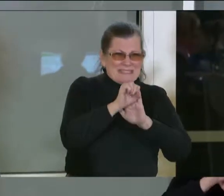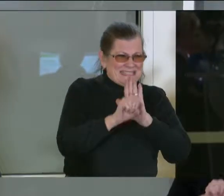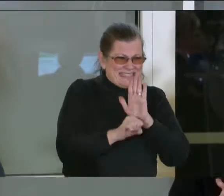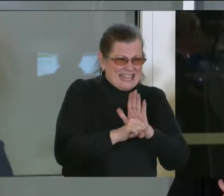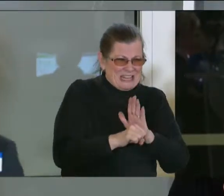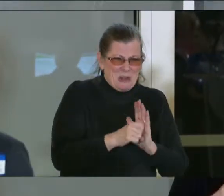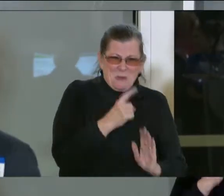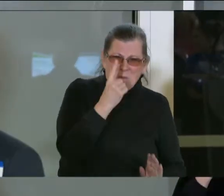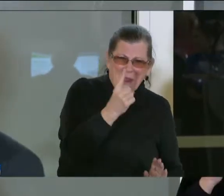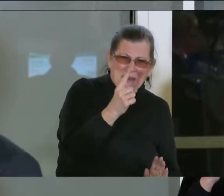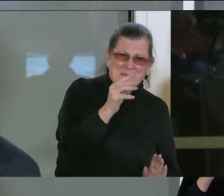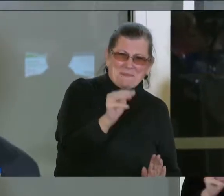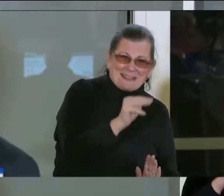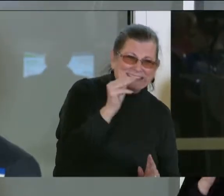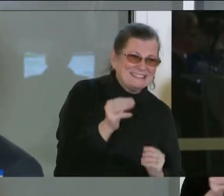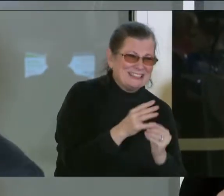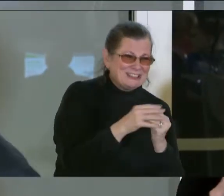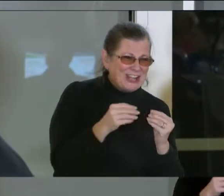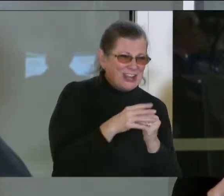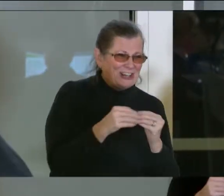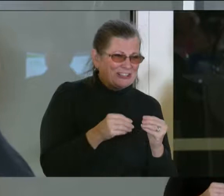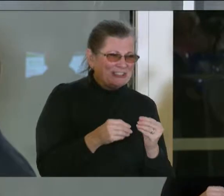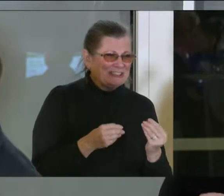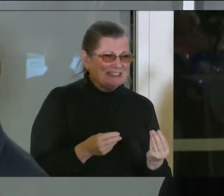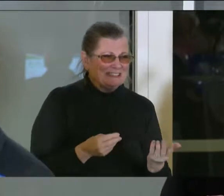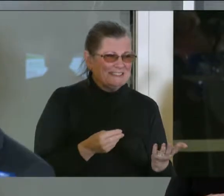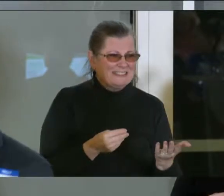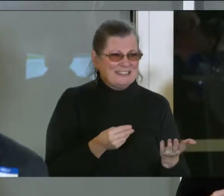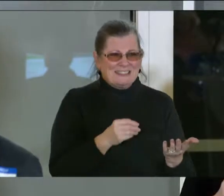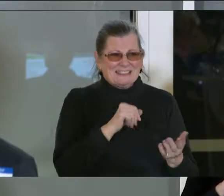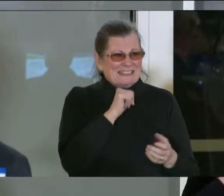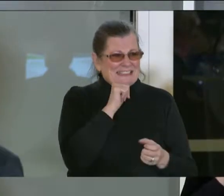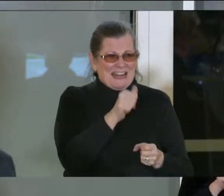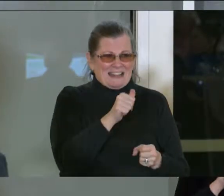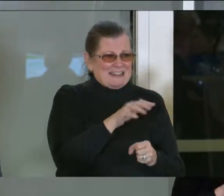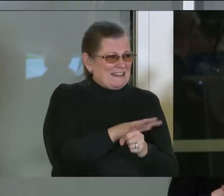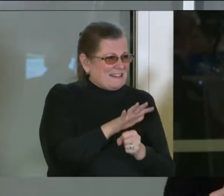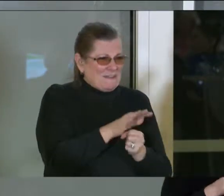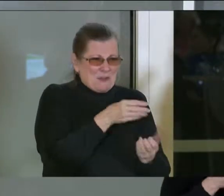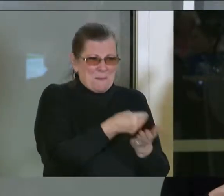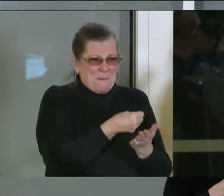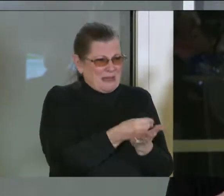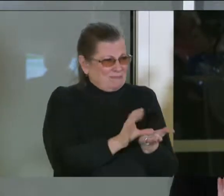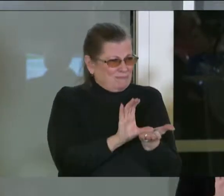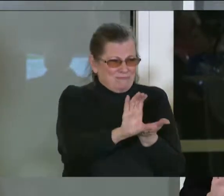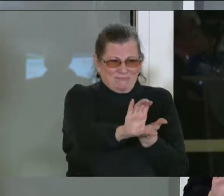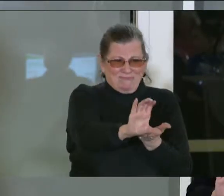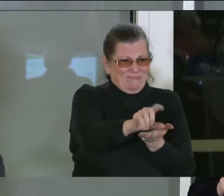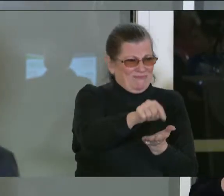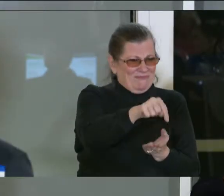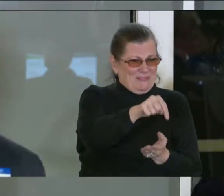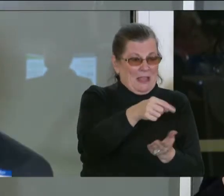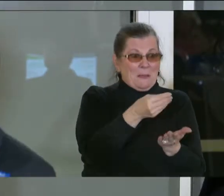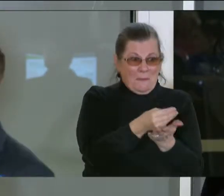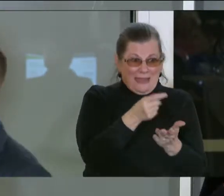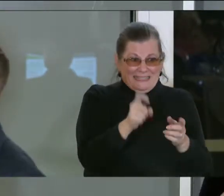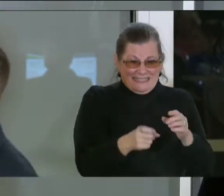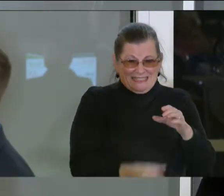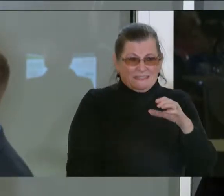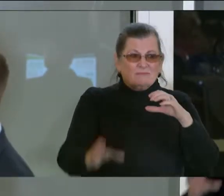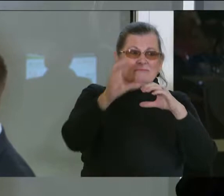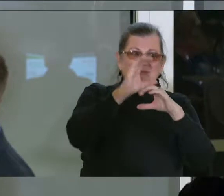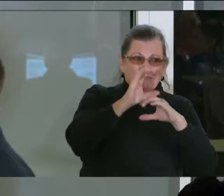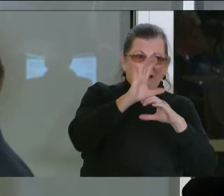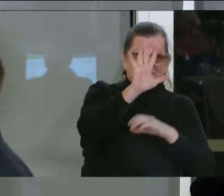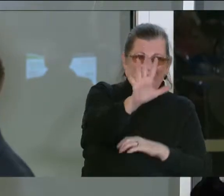Birch, who works on DC statehood, wrote in the Washington Post recently that we would like to see that number raised to $5 million over 5 years because we want to get